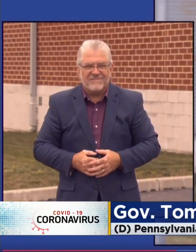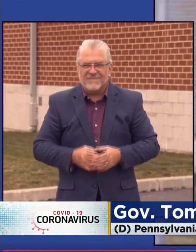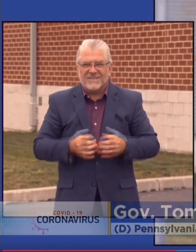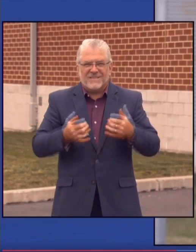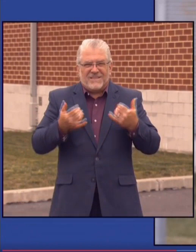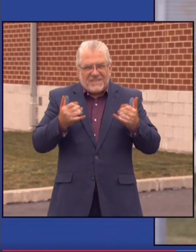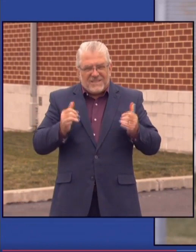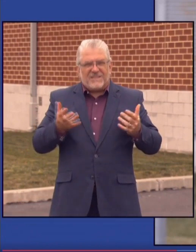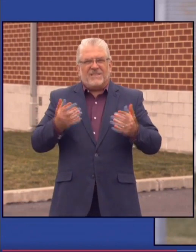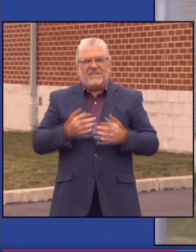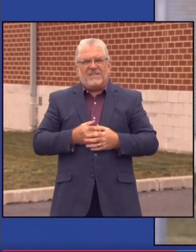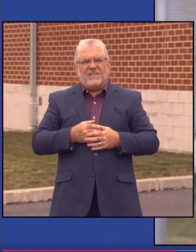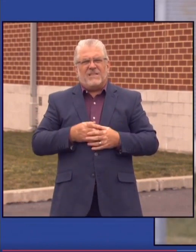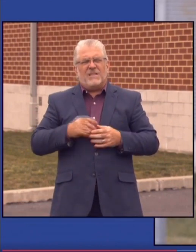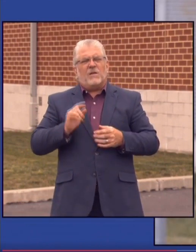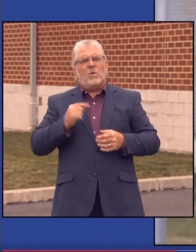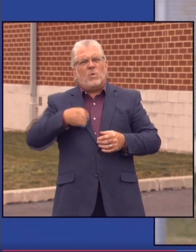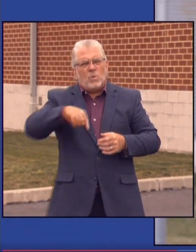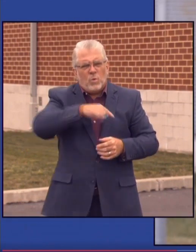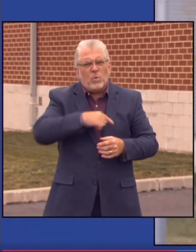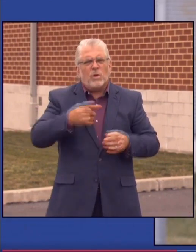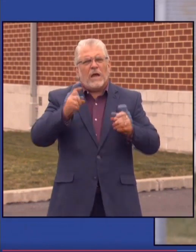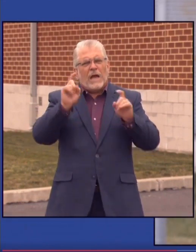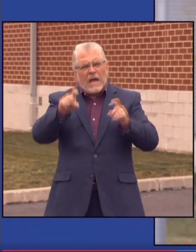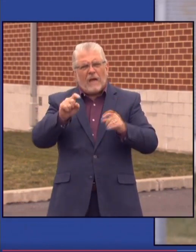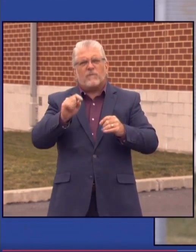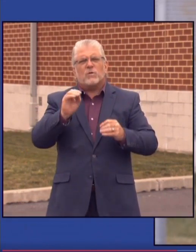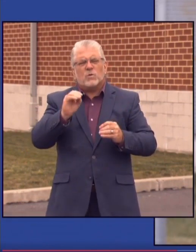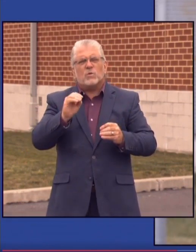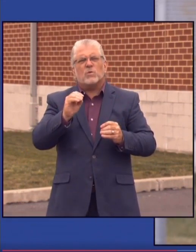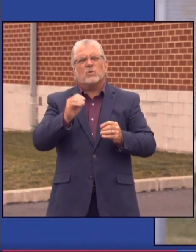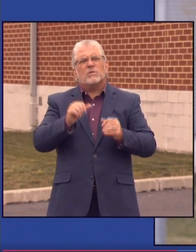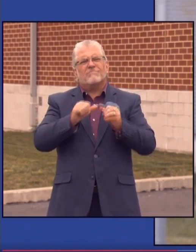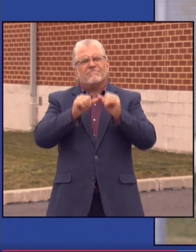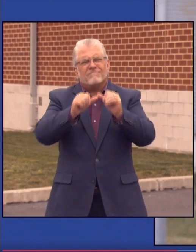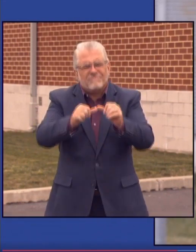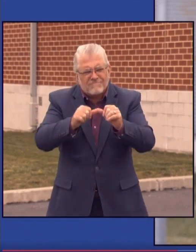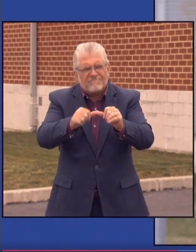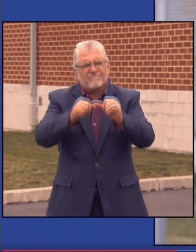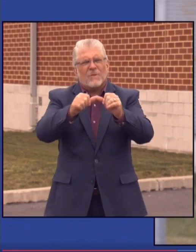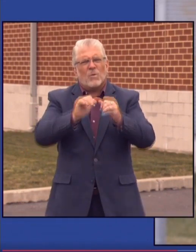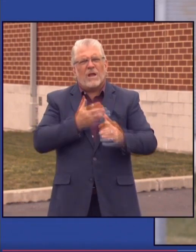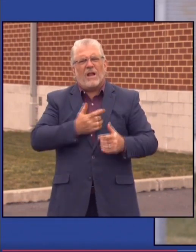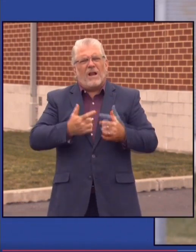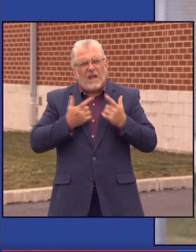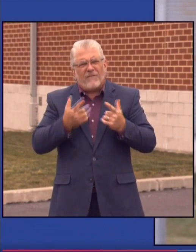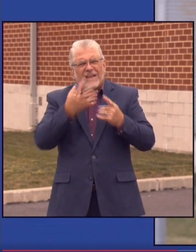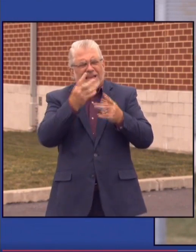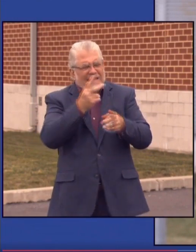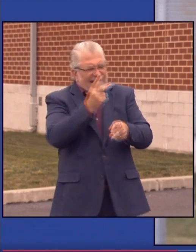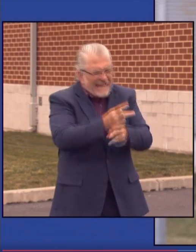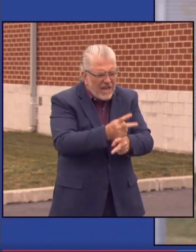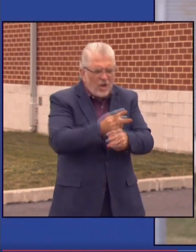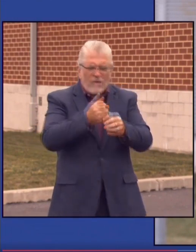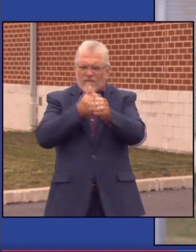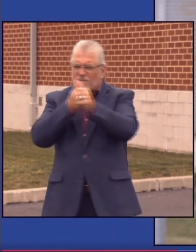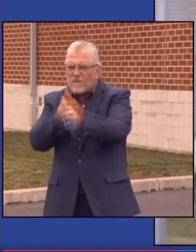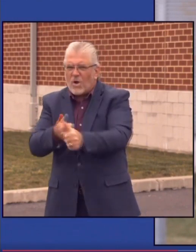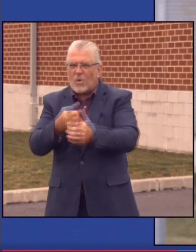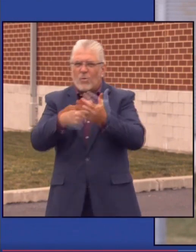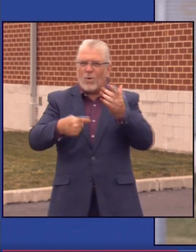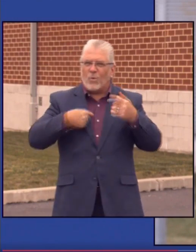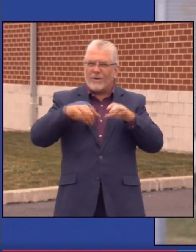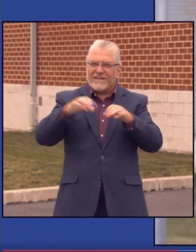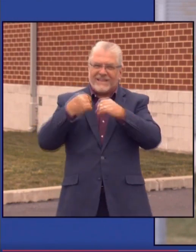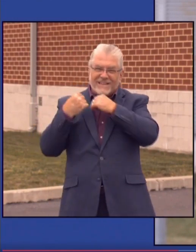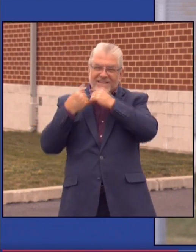people of Pennsylvania, then they need to stop trying to get rid of public health measures that are keeping Pennsylvanians safe. Yeah, we don't like them. Yeah,